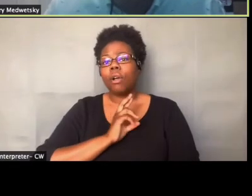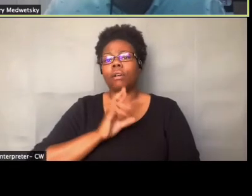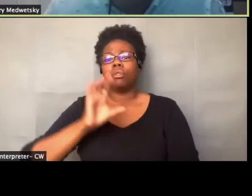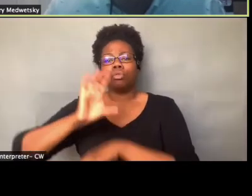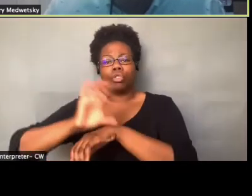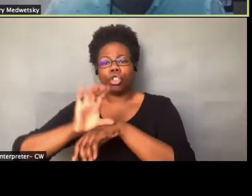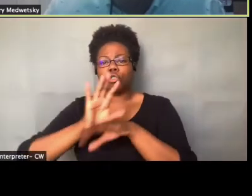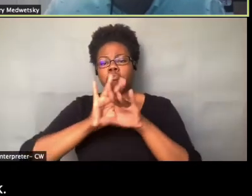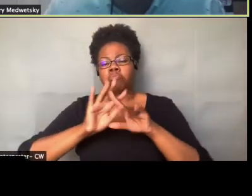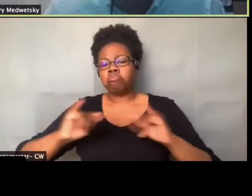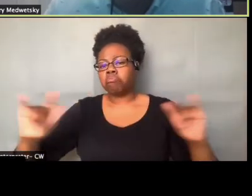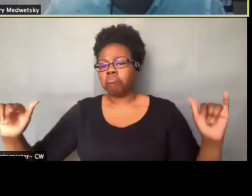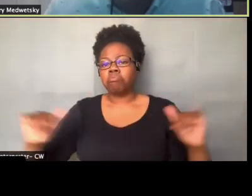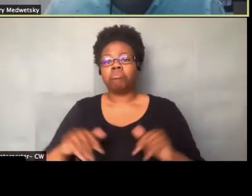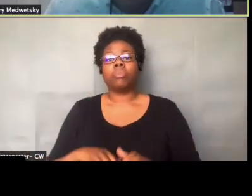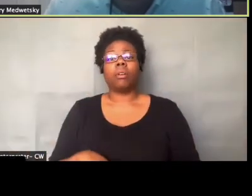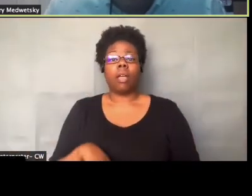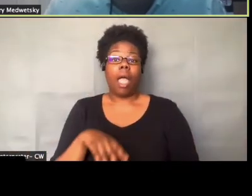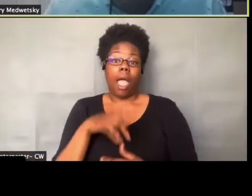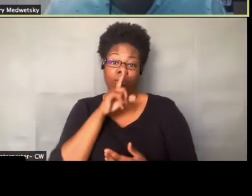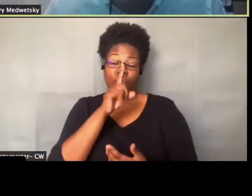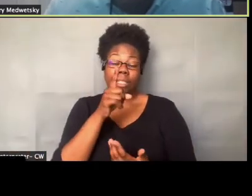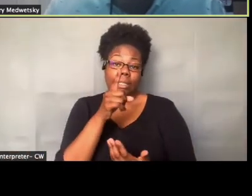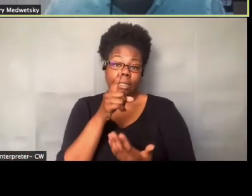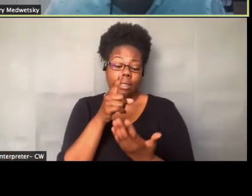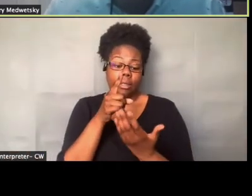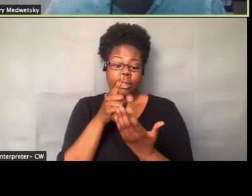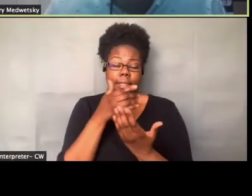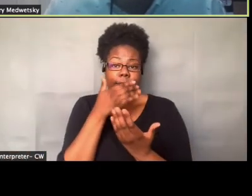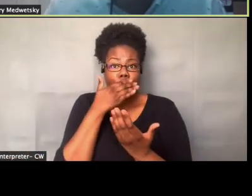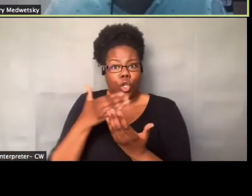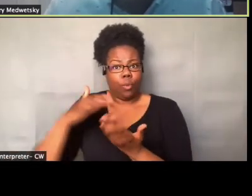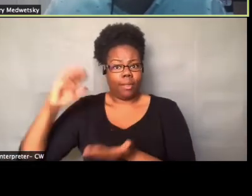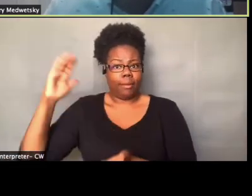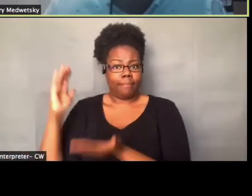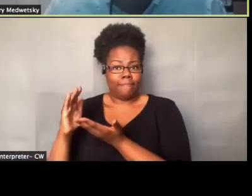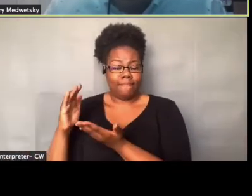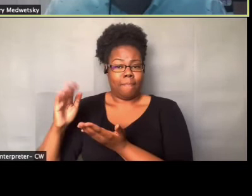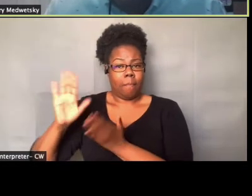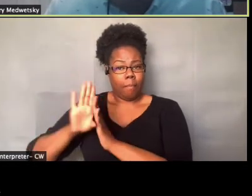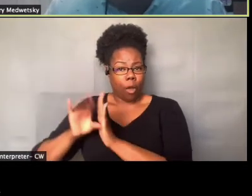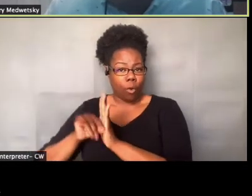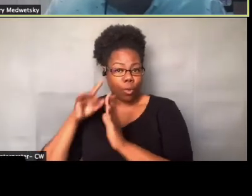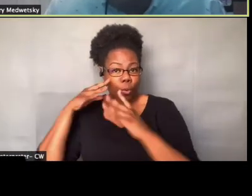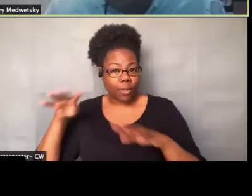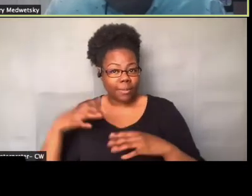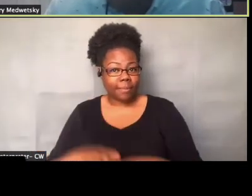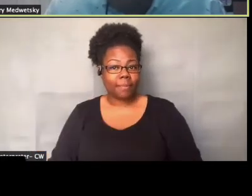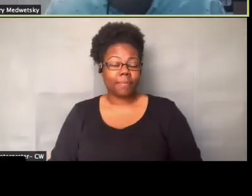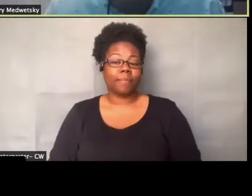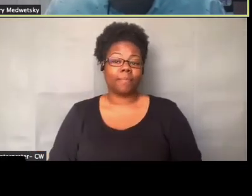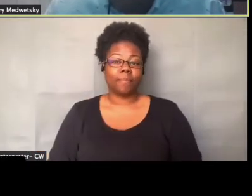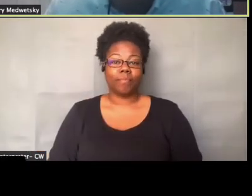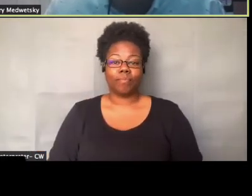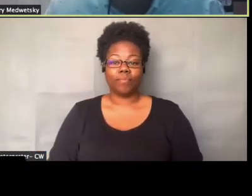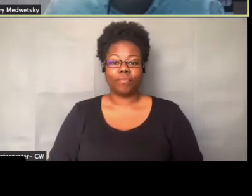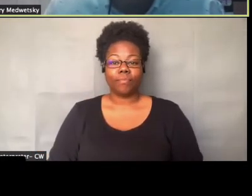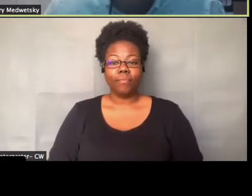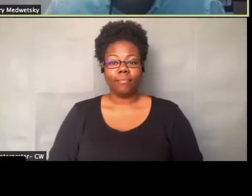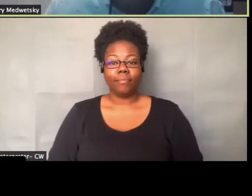with moderate background noise. And I read somewhere that indicated it was more accurate than the Google Live